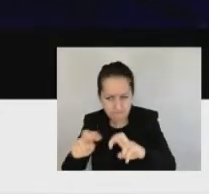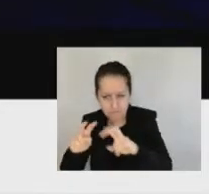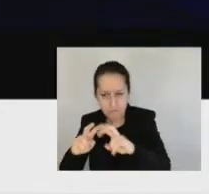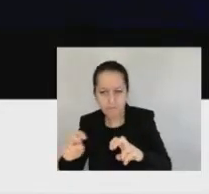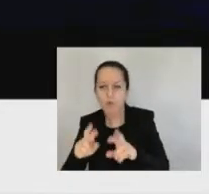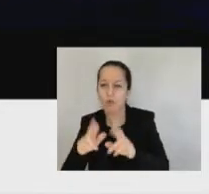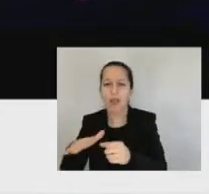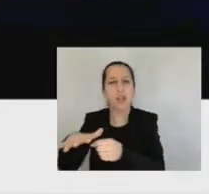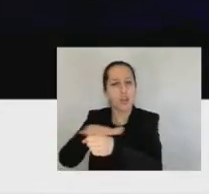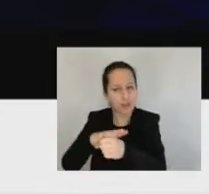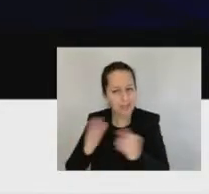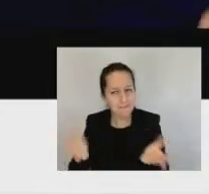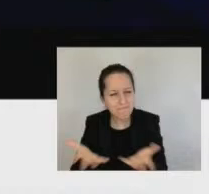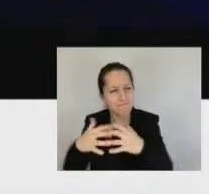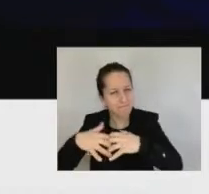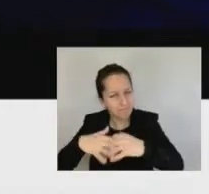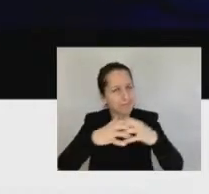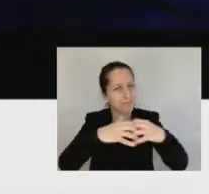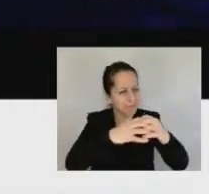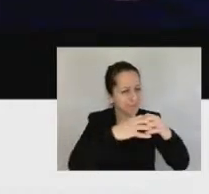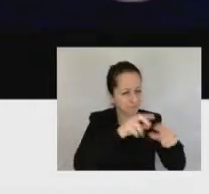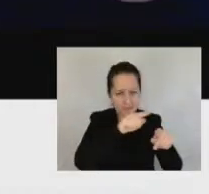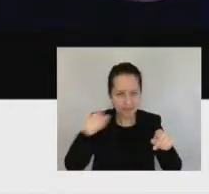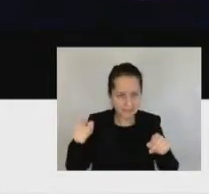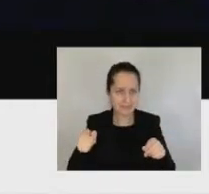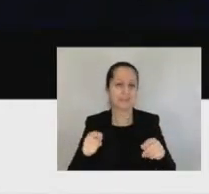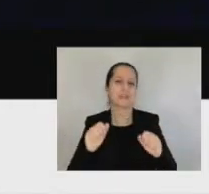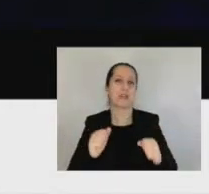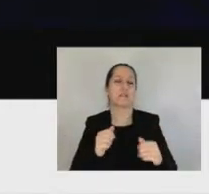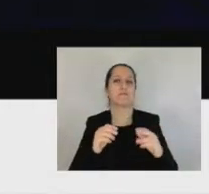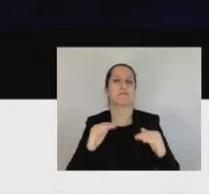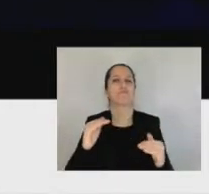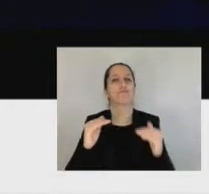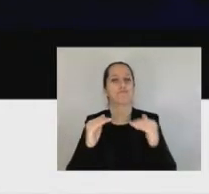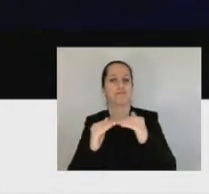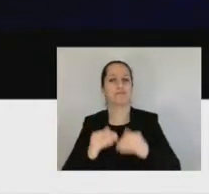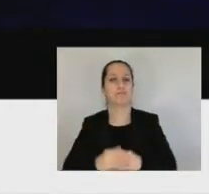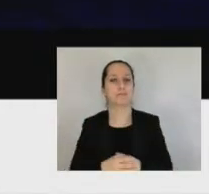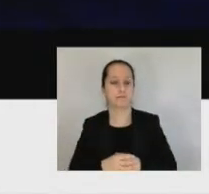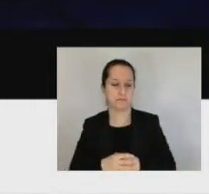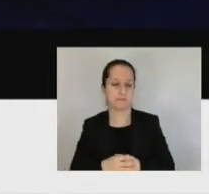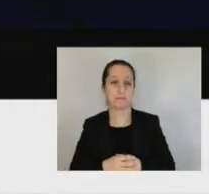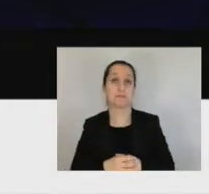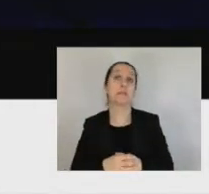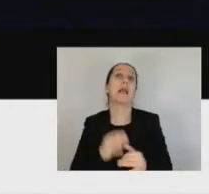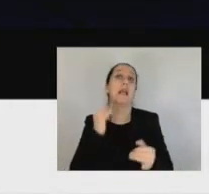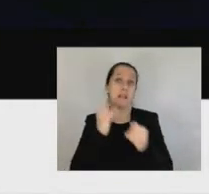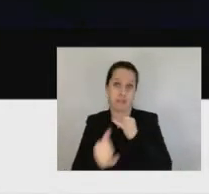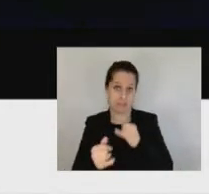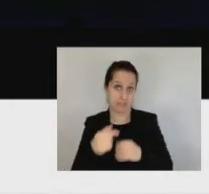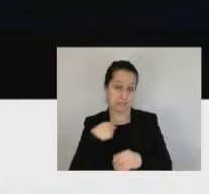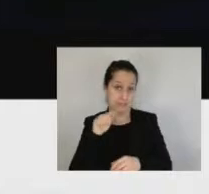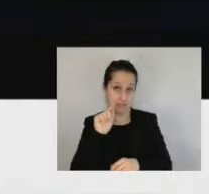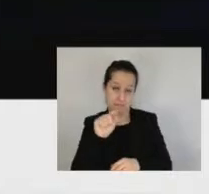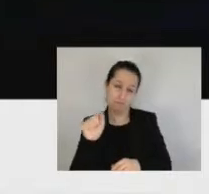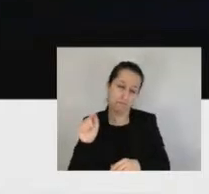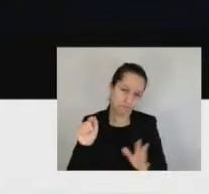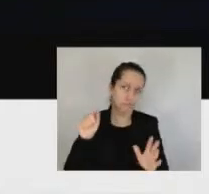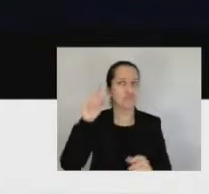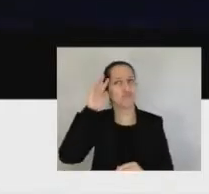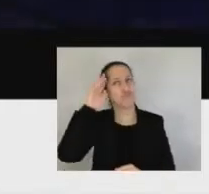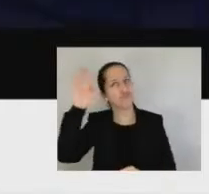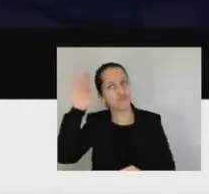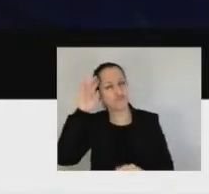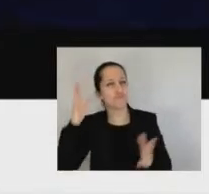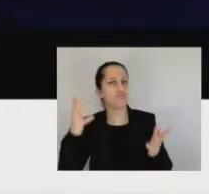with emphasis in local construction and shedding light and orienting